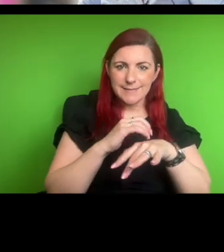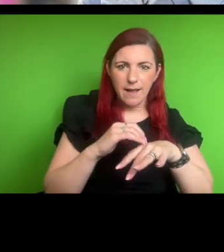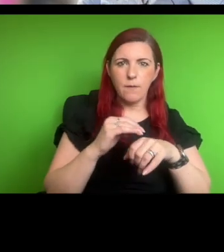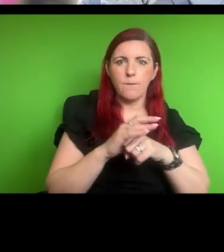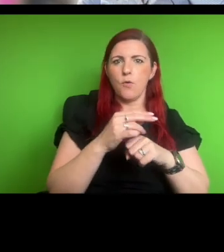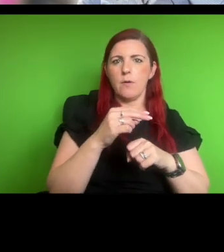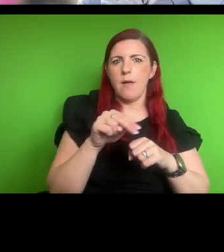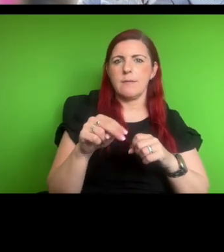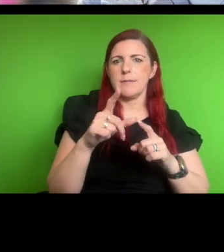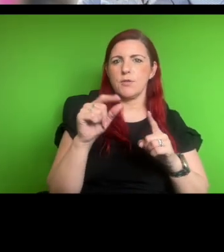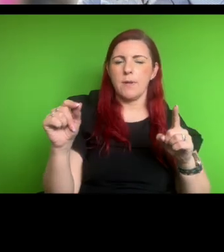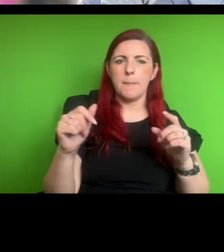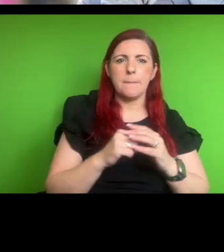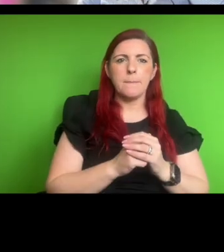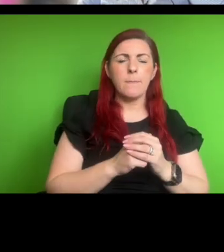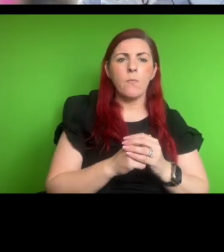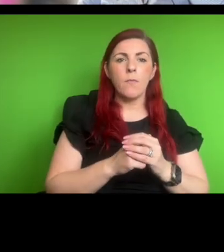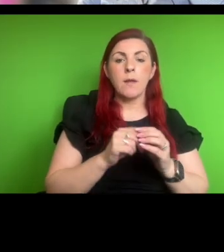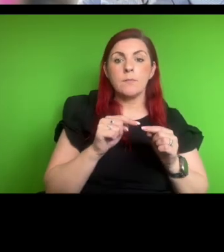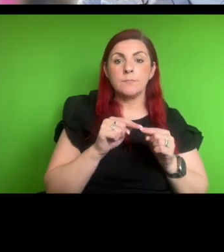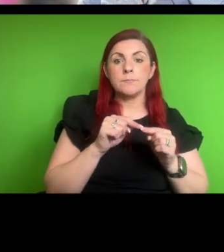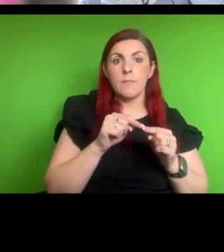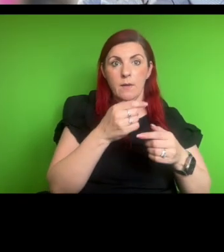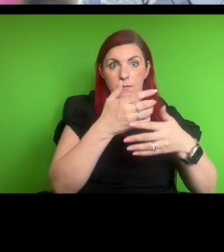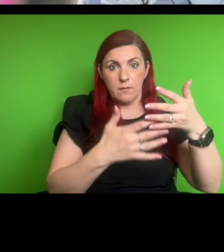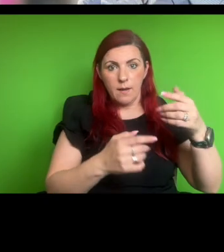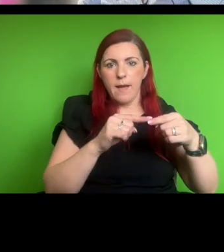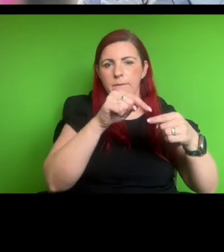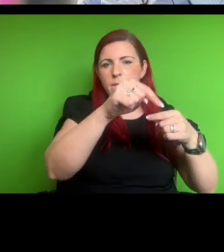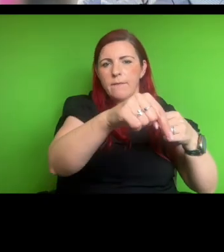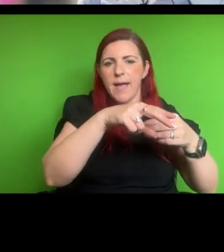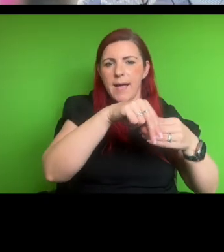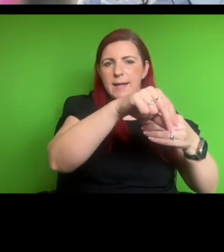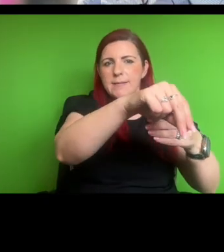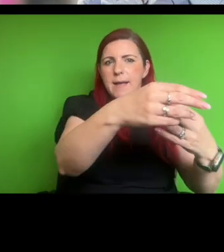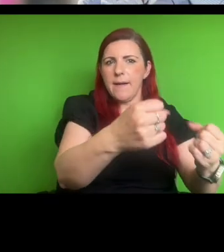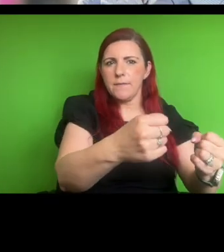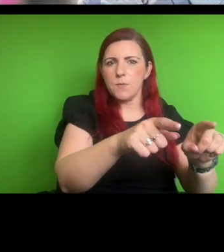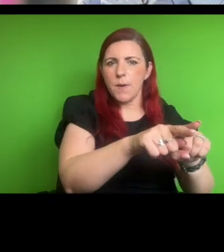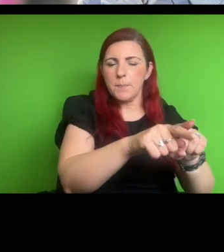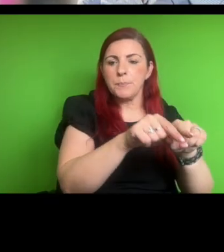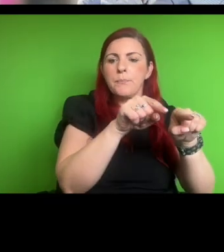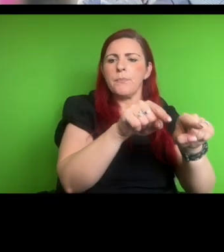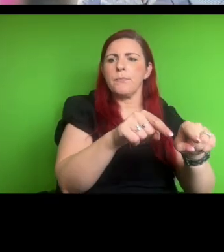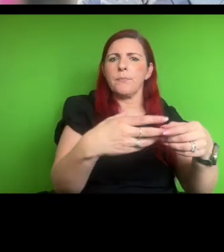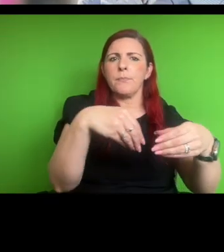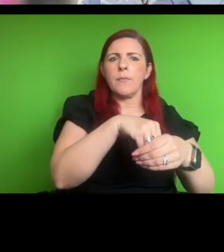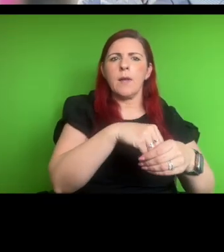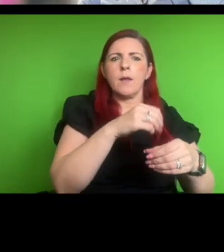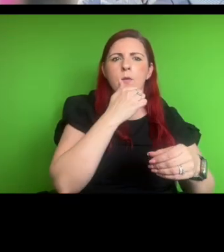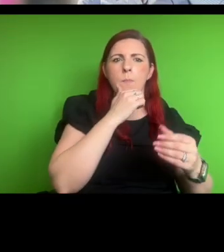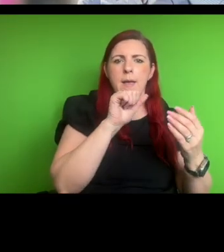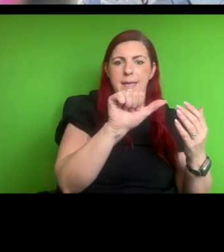of annexes within the standard, and they are set out in Annex A to M, and they provide a range